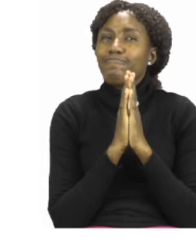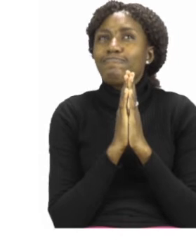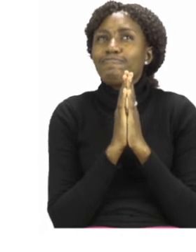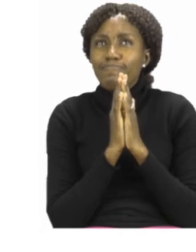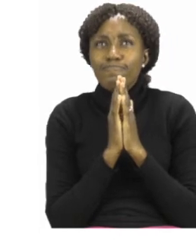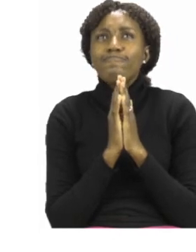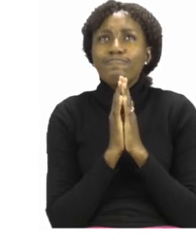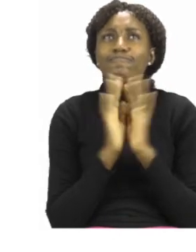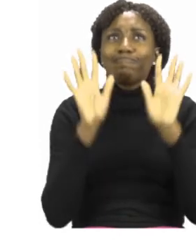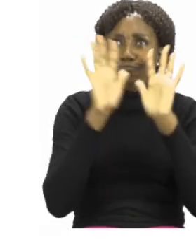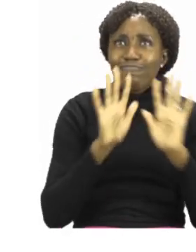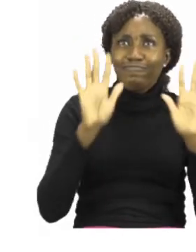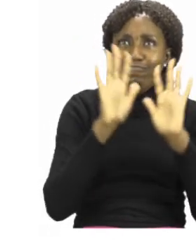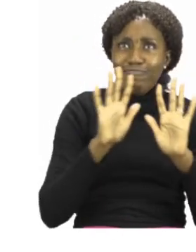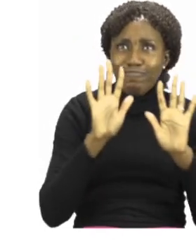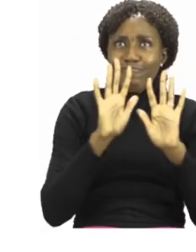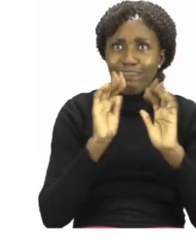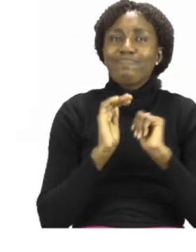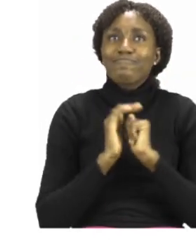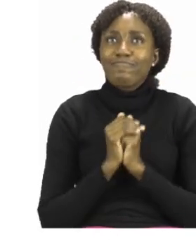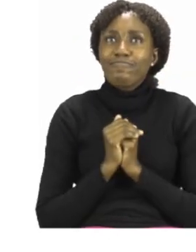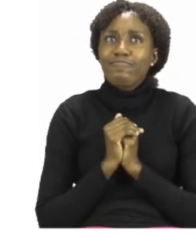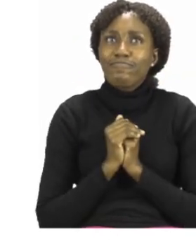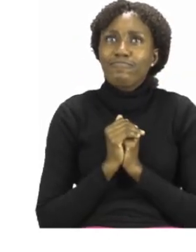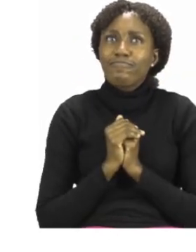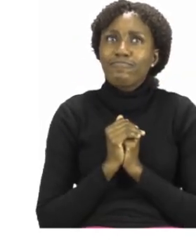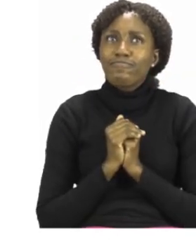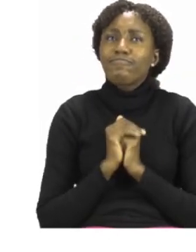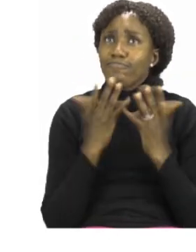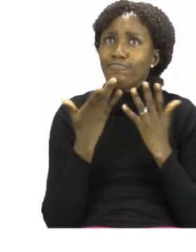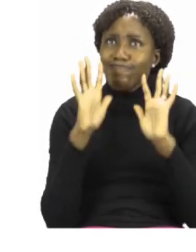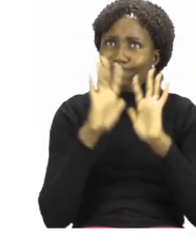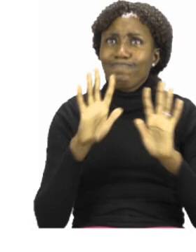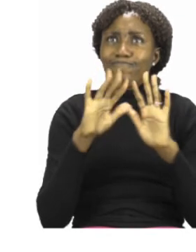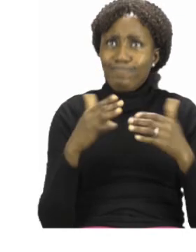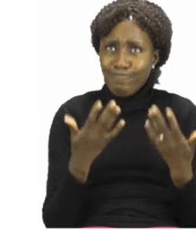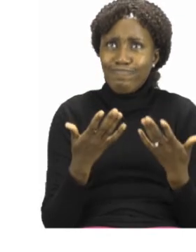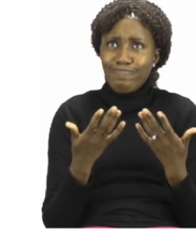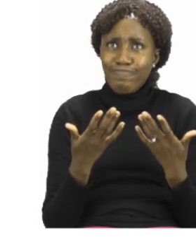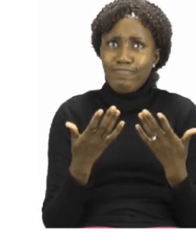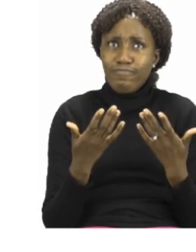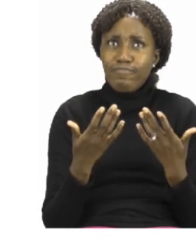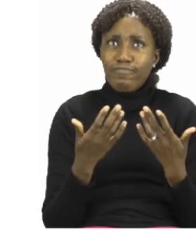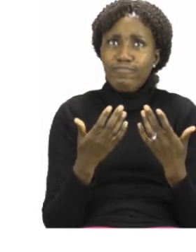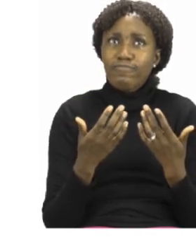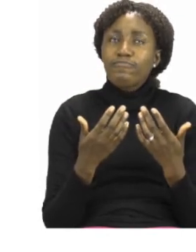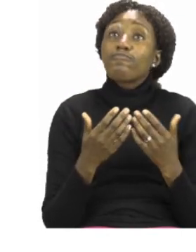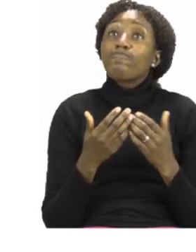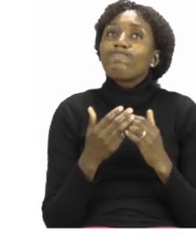be coloring our coins. But how do we color? Well, it's asking us